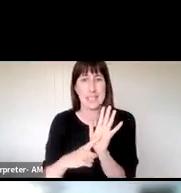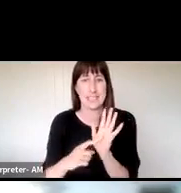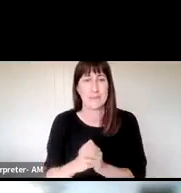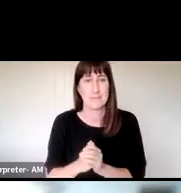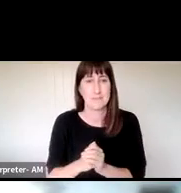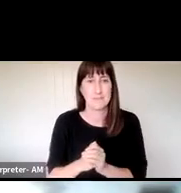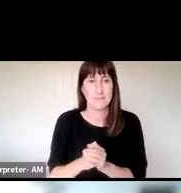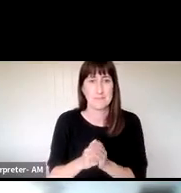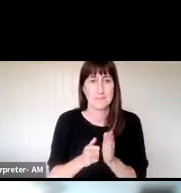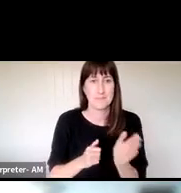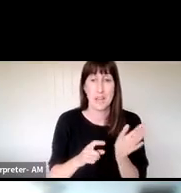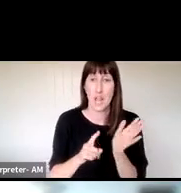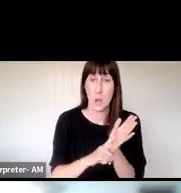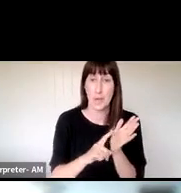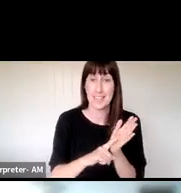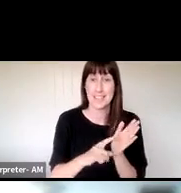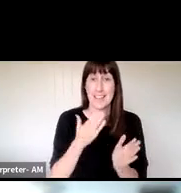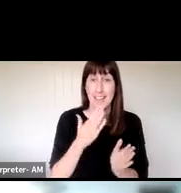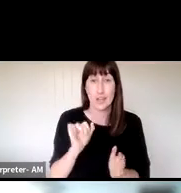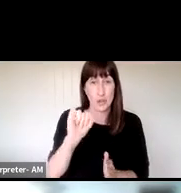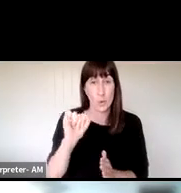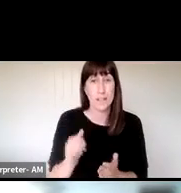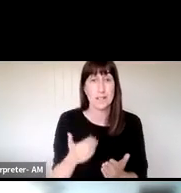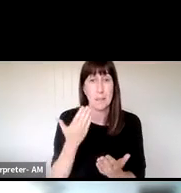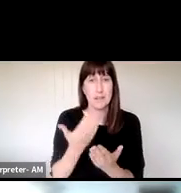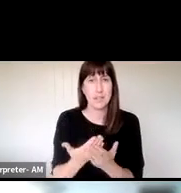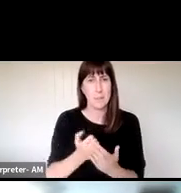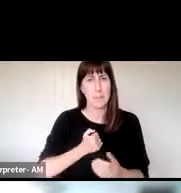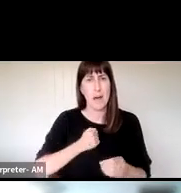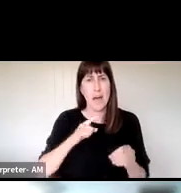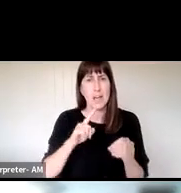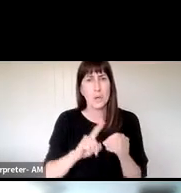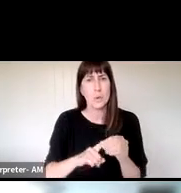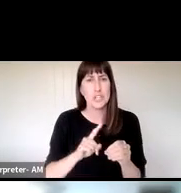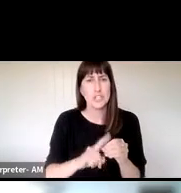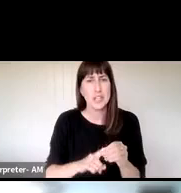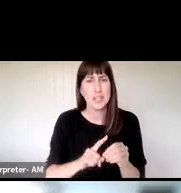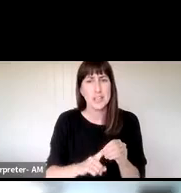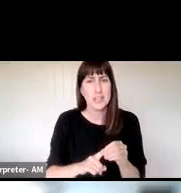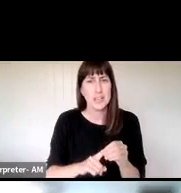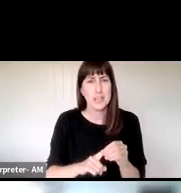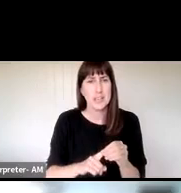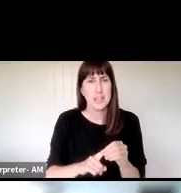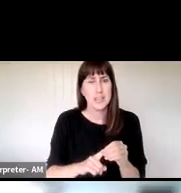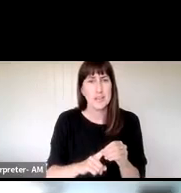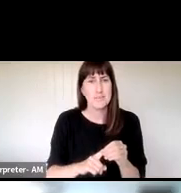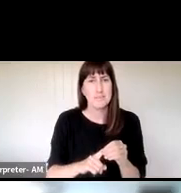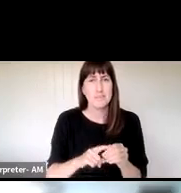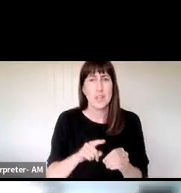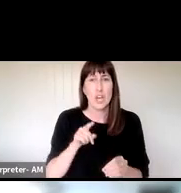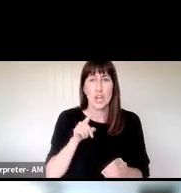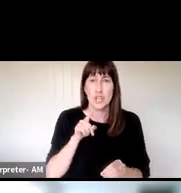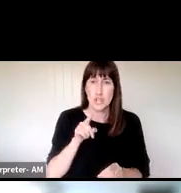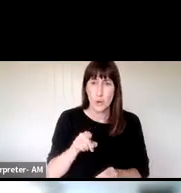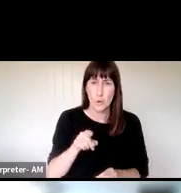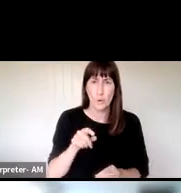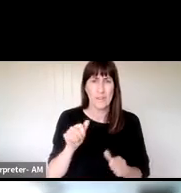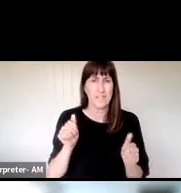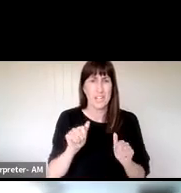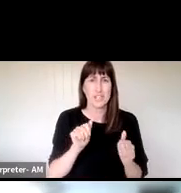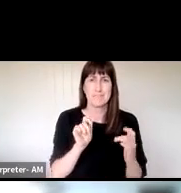Thank you for your submission. My question is, you will have interacted with lots of